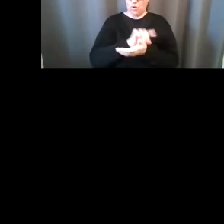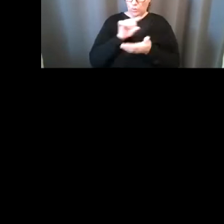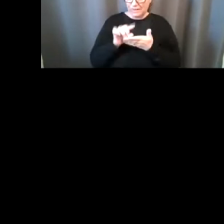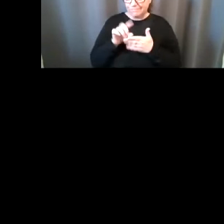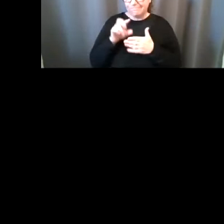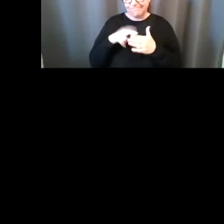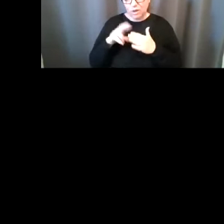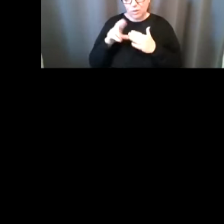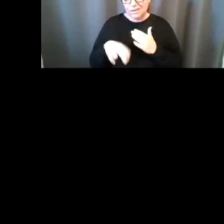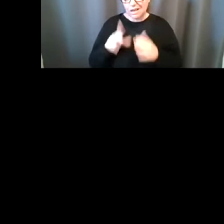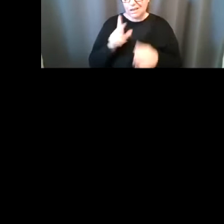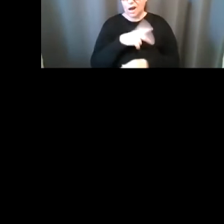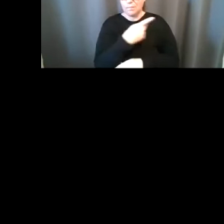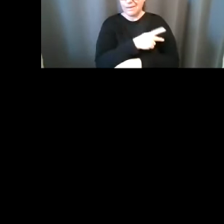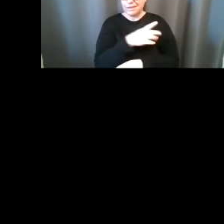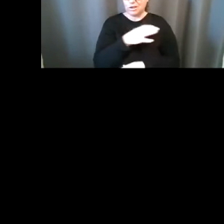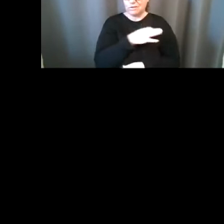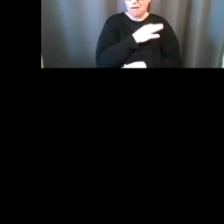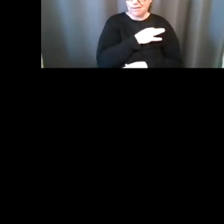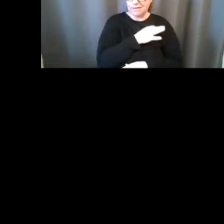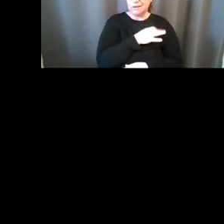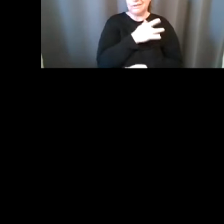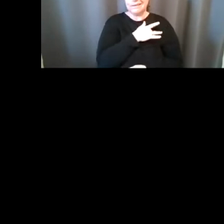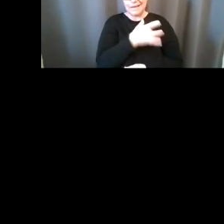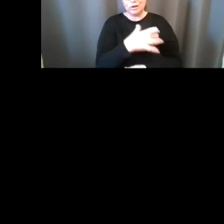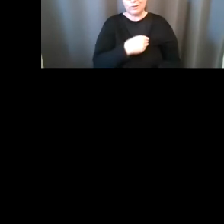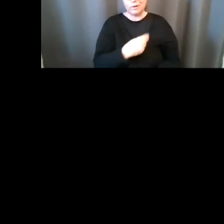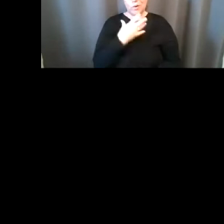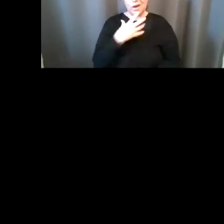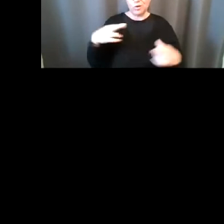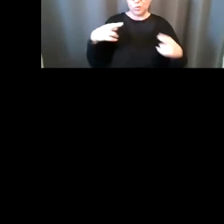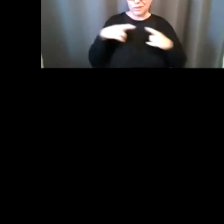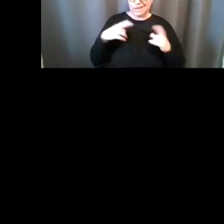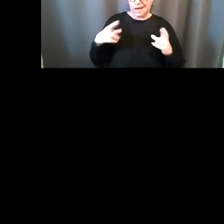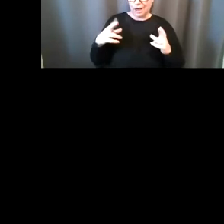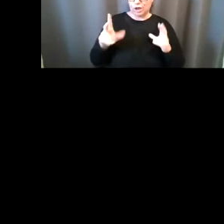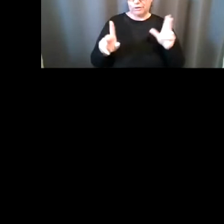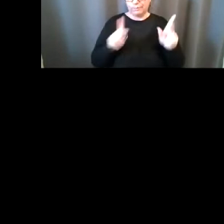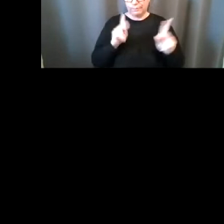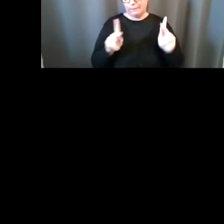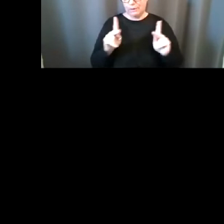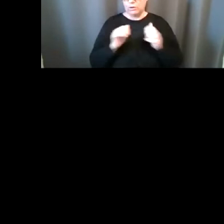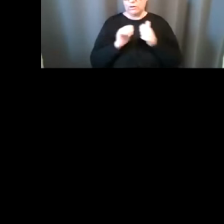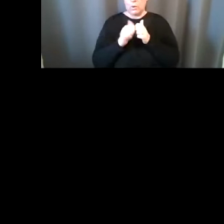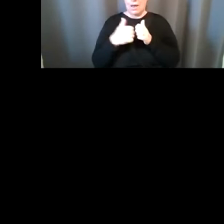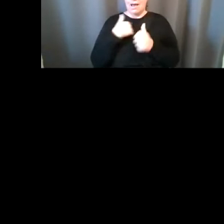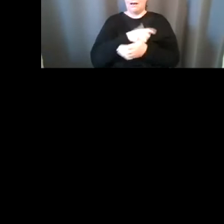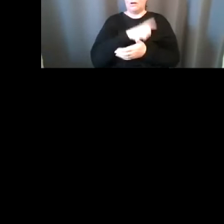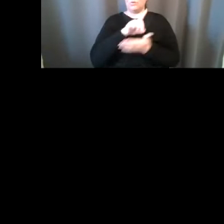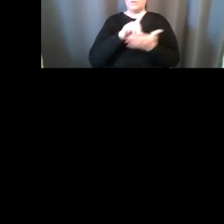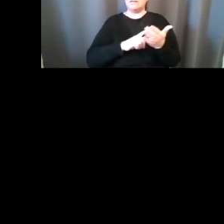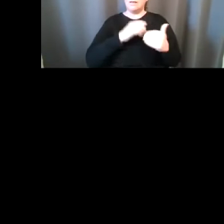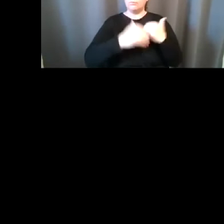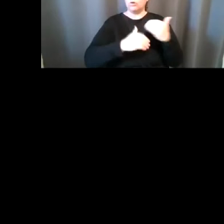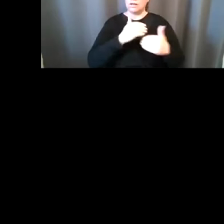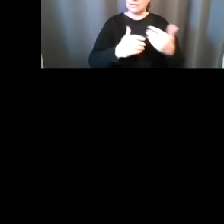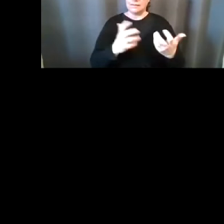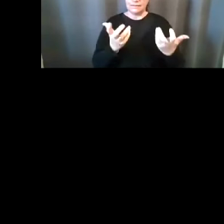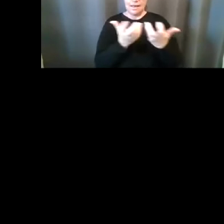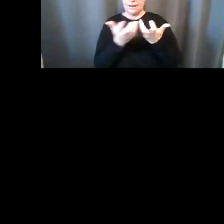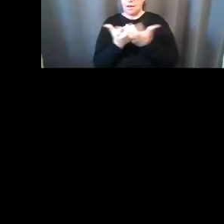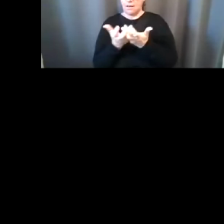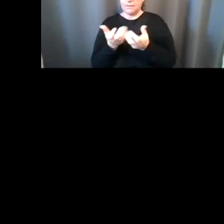our patient volunteers tend to be predominantly white retired people. And so how do we design processes that accommodate